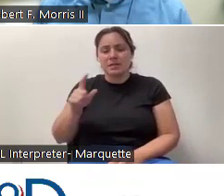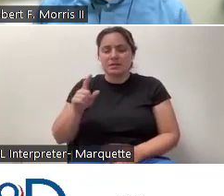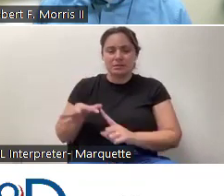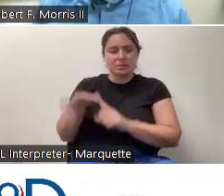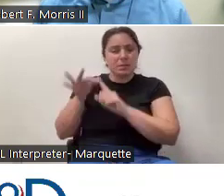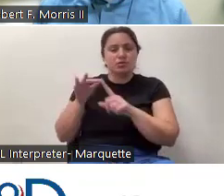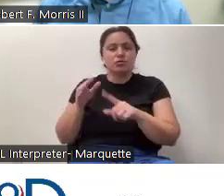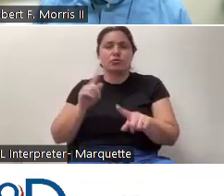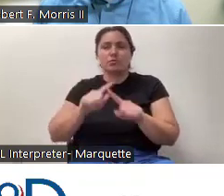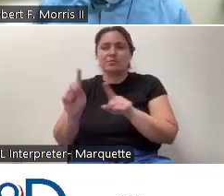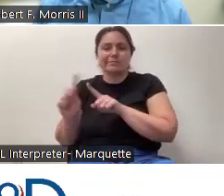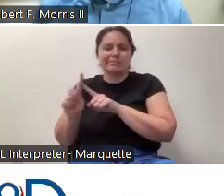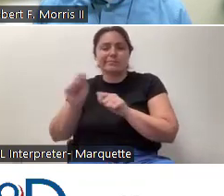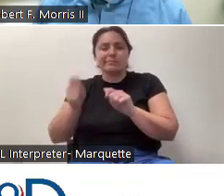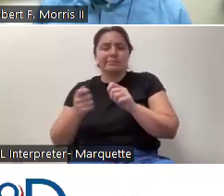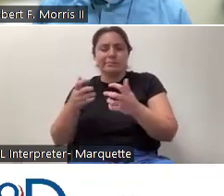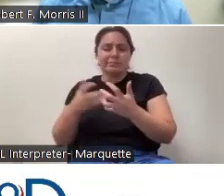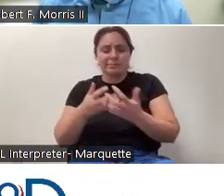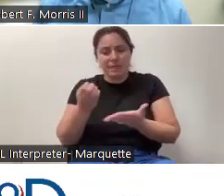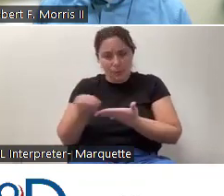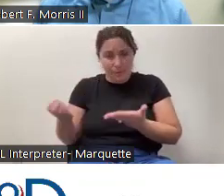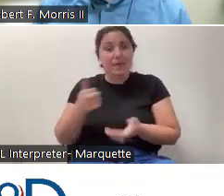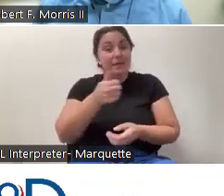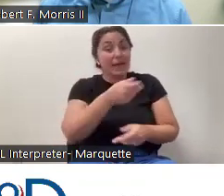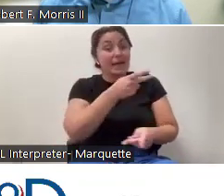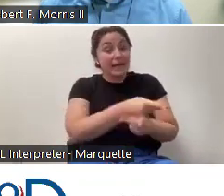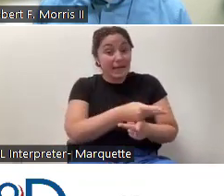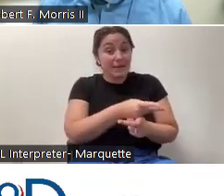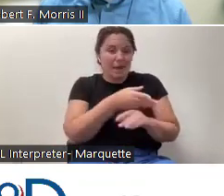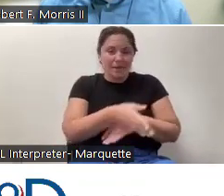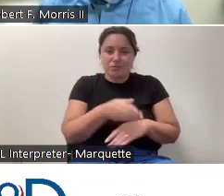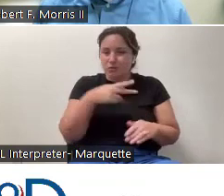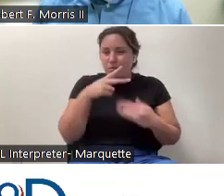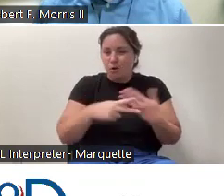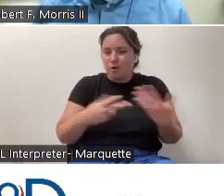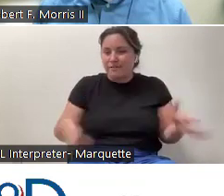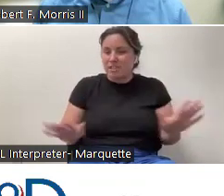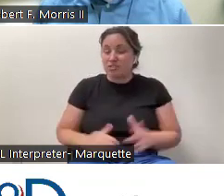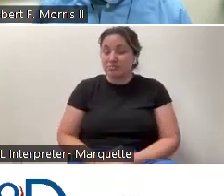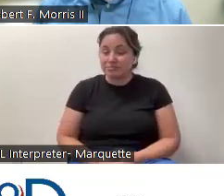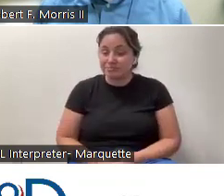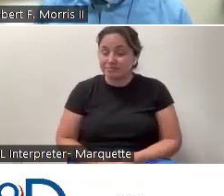of adaptive equipment, and then they get to keep that. And then when they complete the program, they also get to keep that Chromebook.